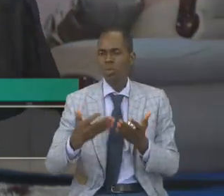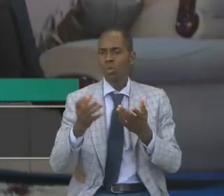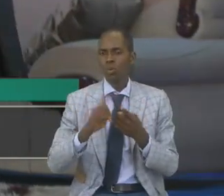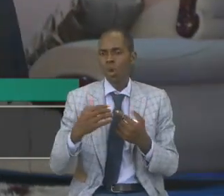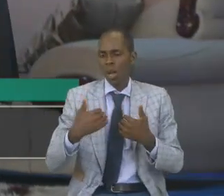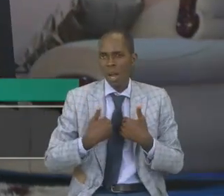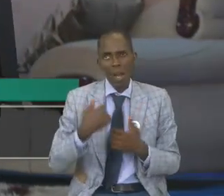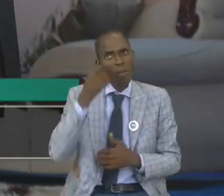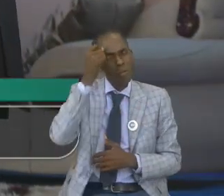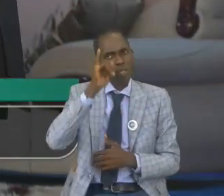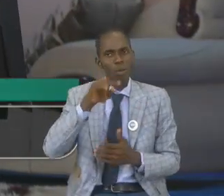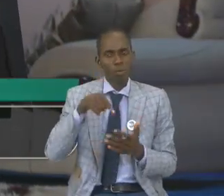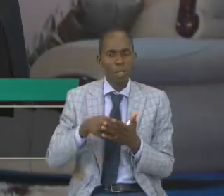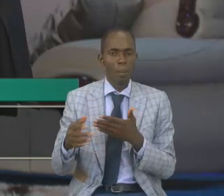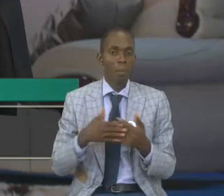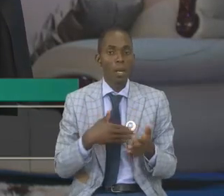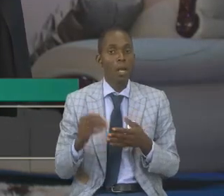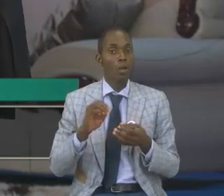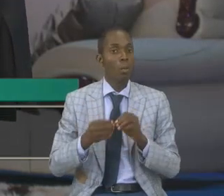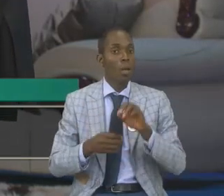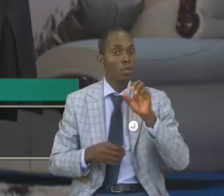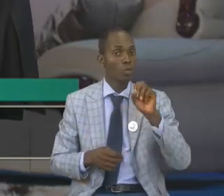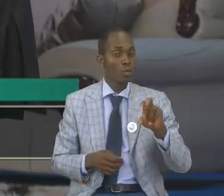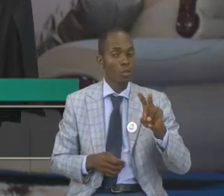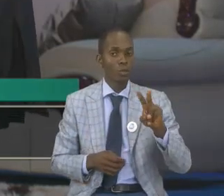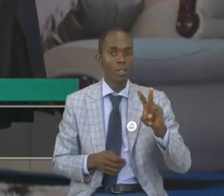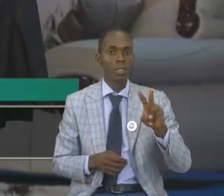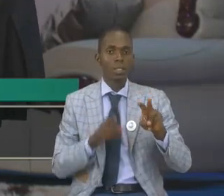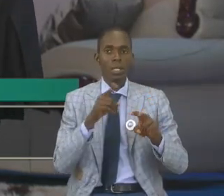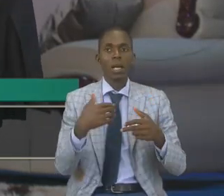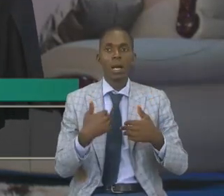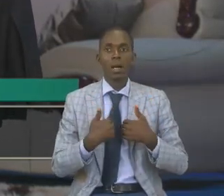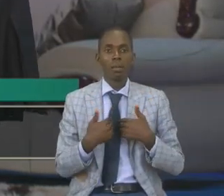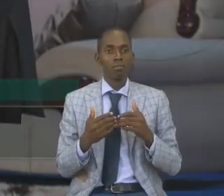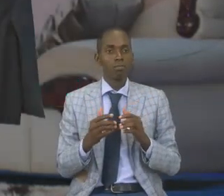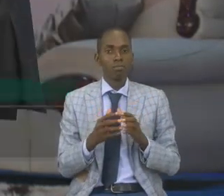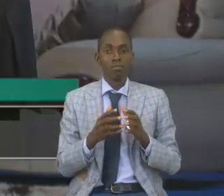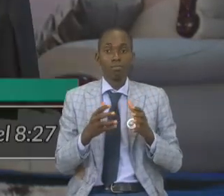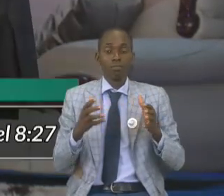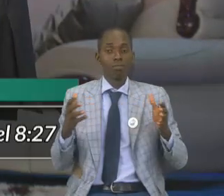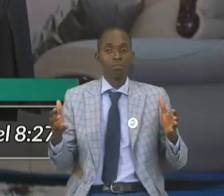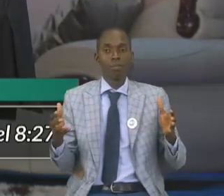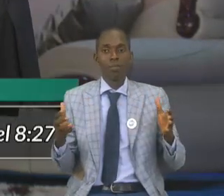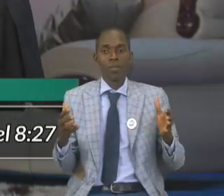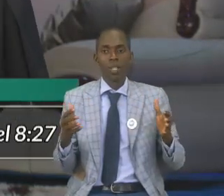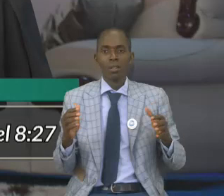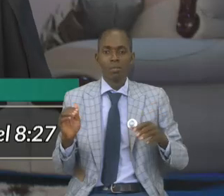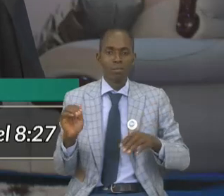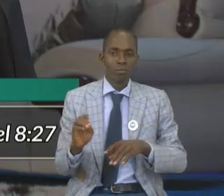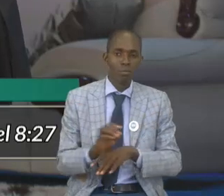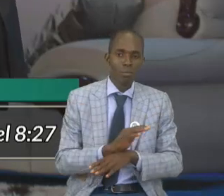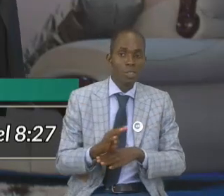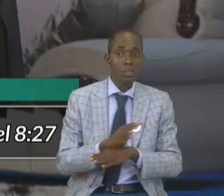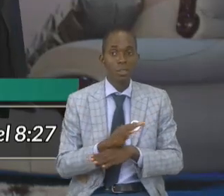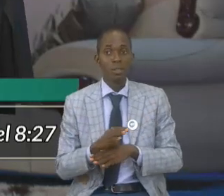matters are. Number 12, he had enlarged dutifulness